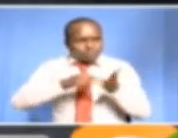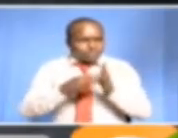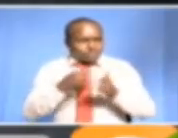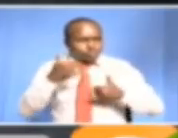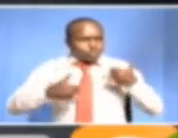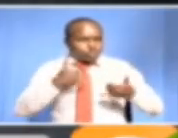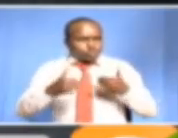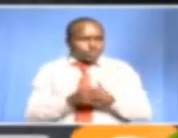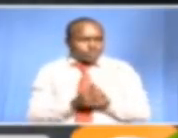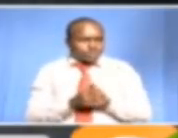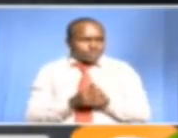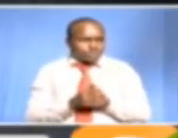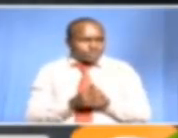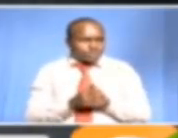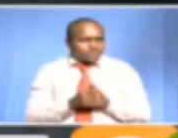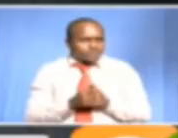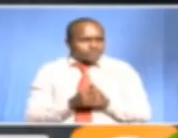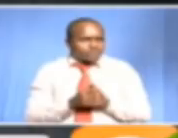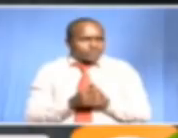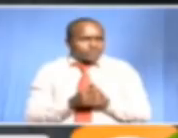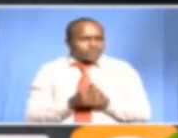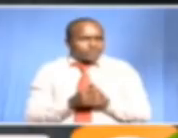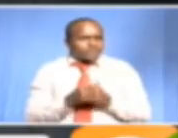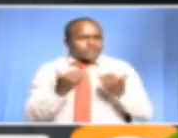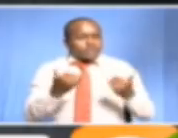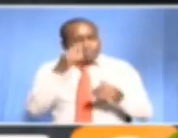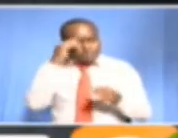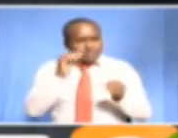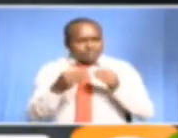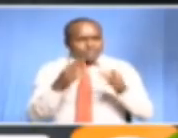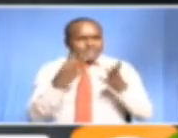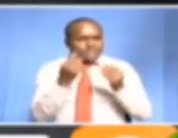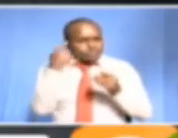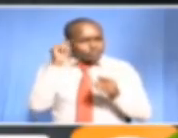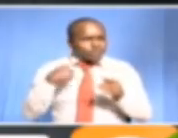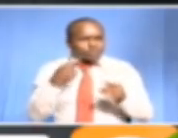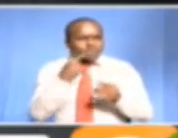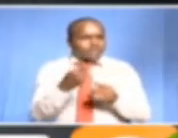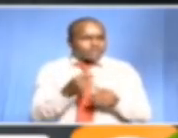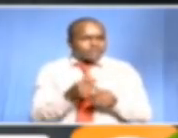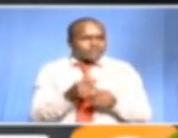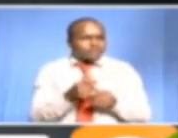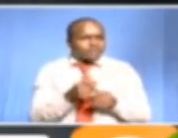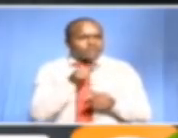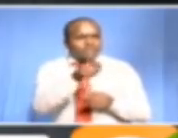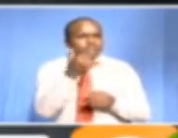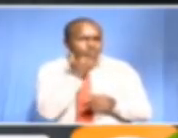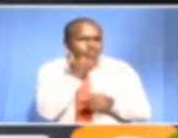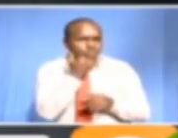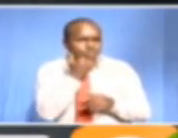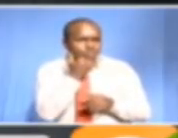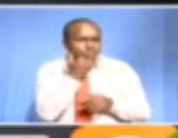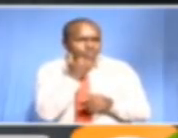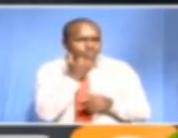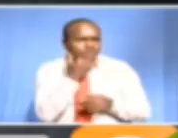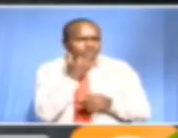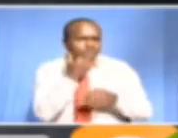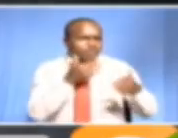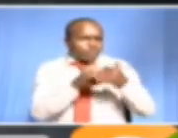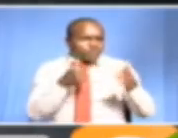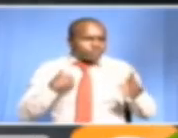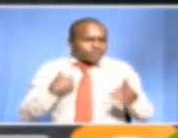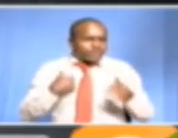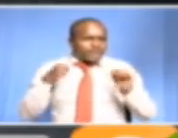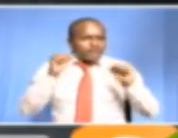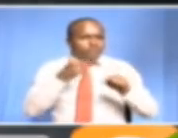I did not have a disability. And now that I have a disability, it's very easier for me to tell this is wrong. This is I'm being denied. And you can